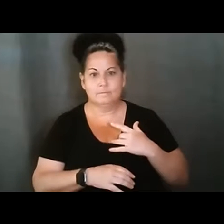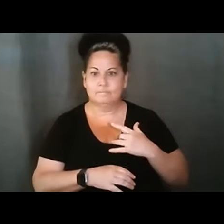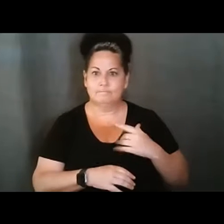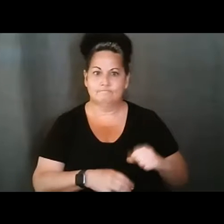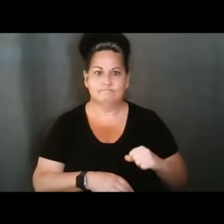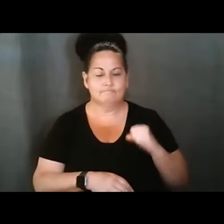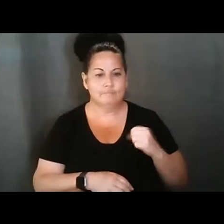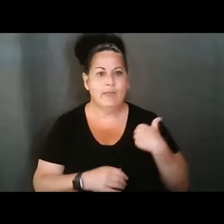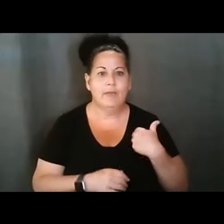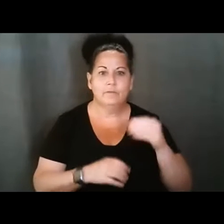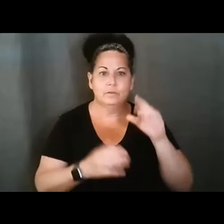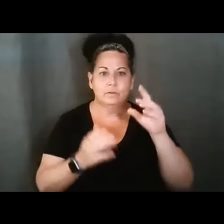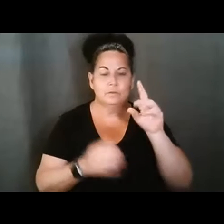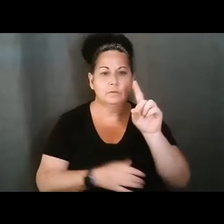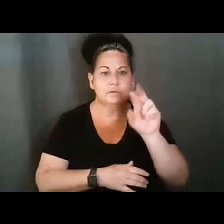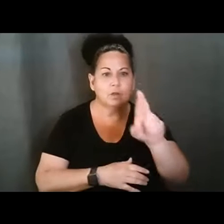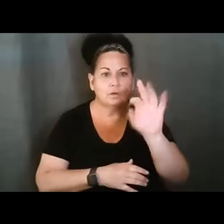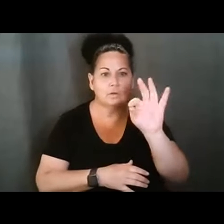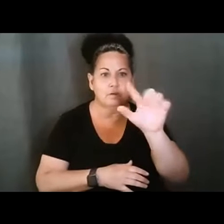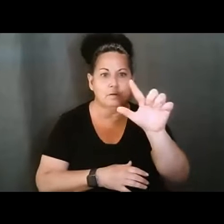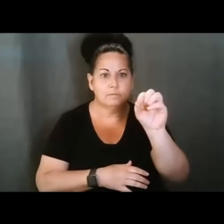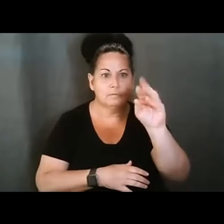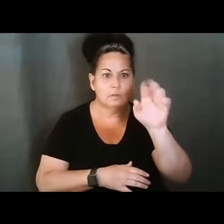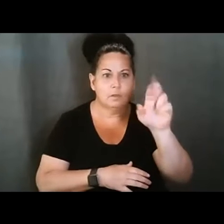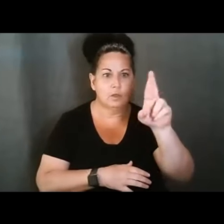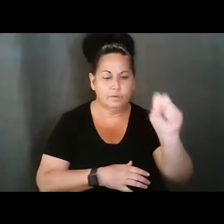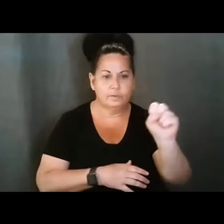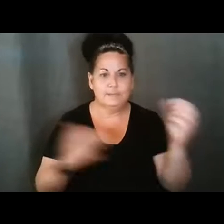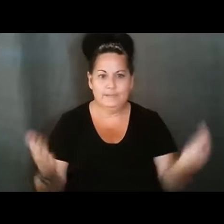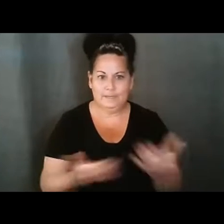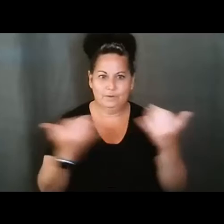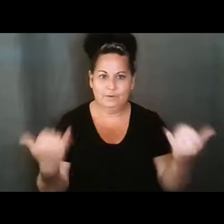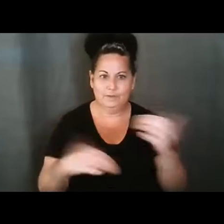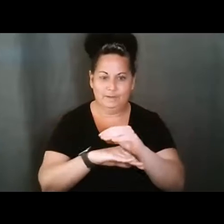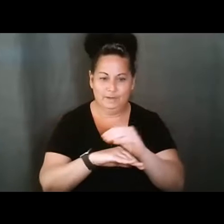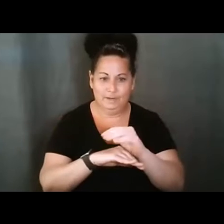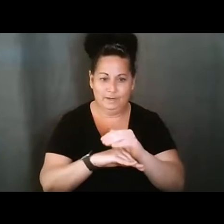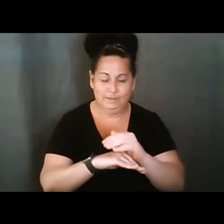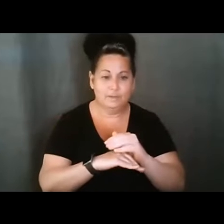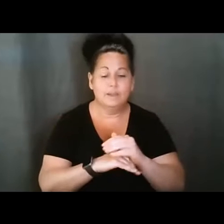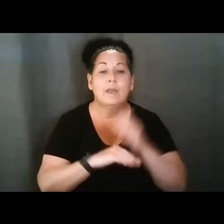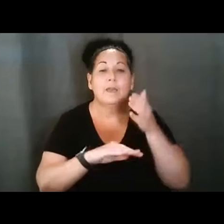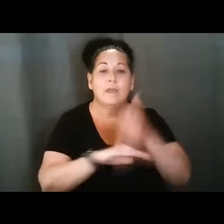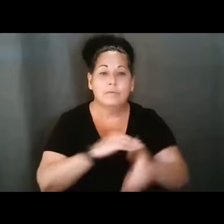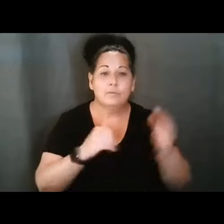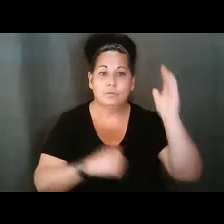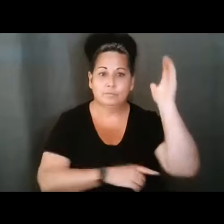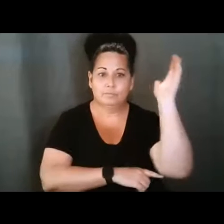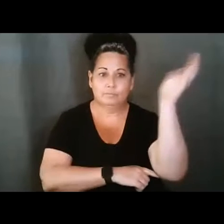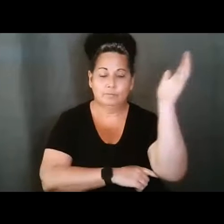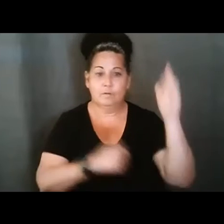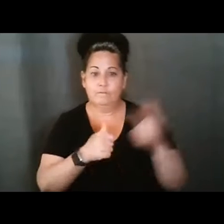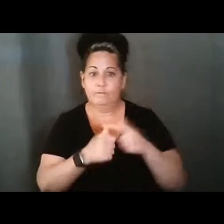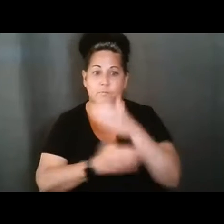evening, and we will talk more with him after our presentation. The first part of our presentation is